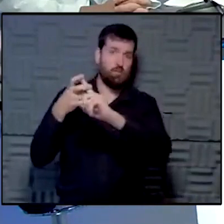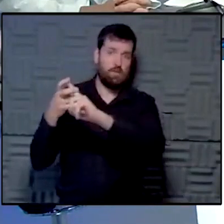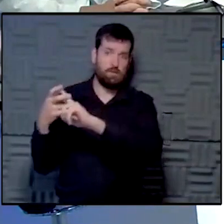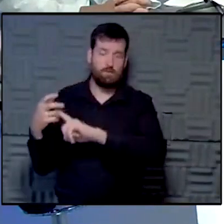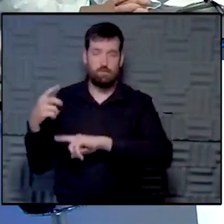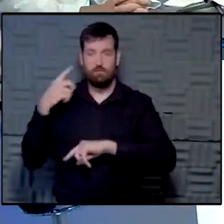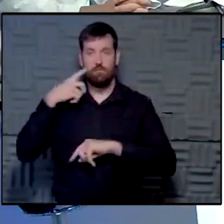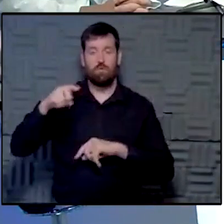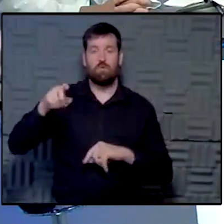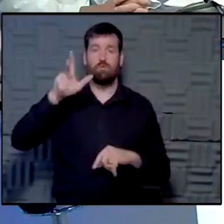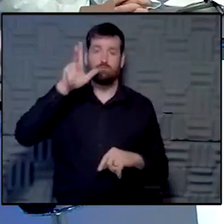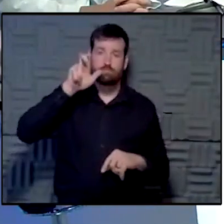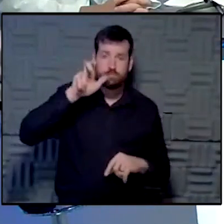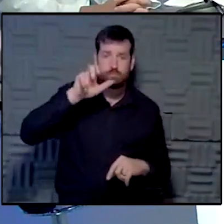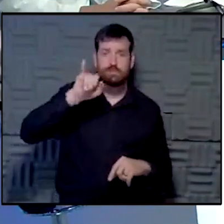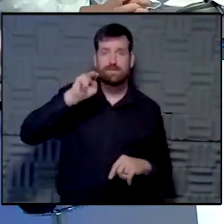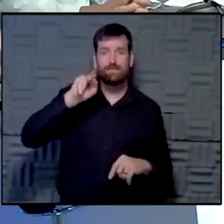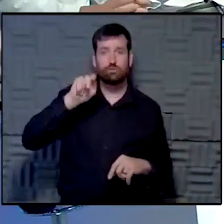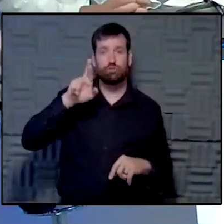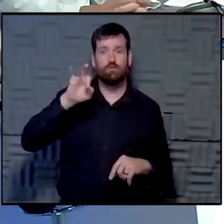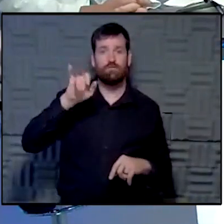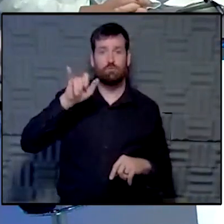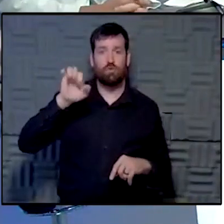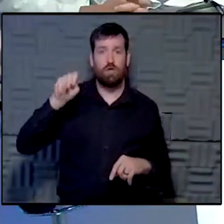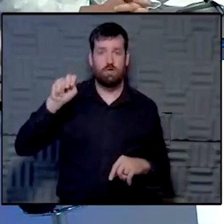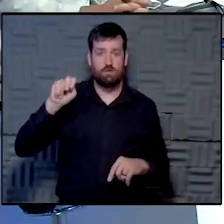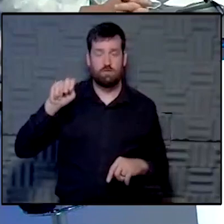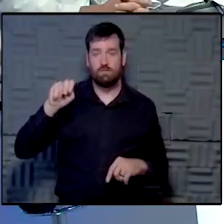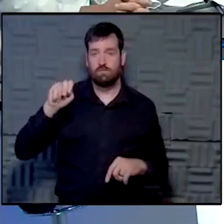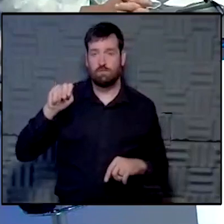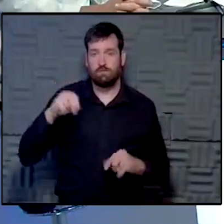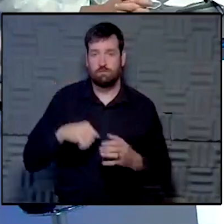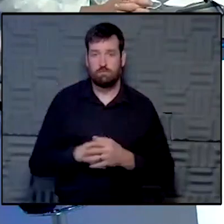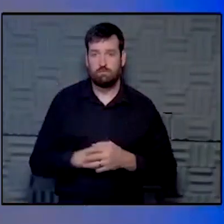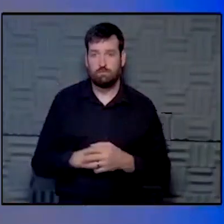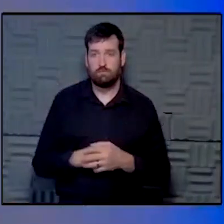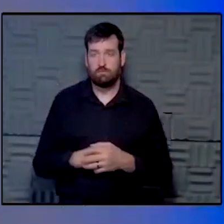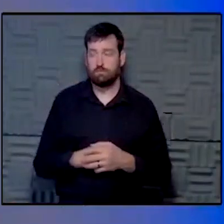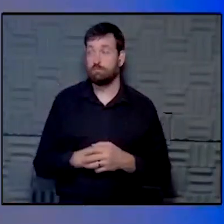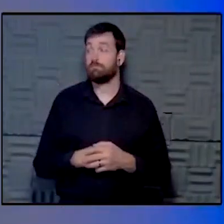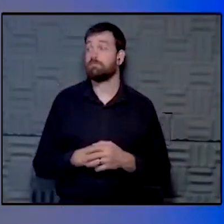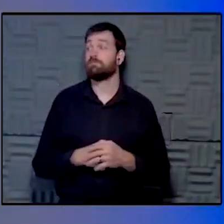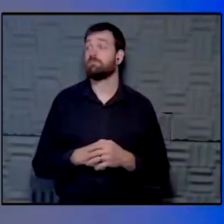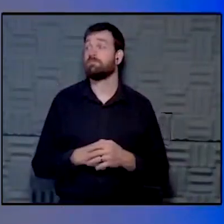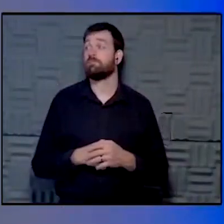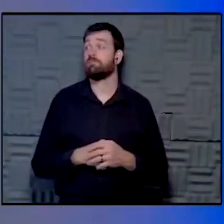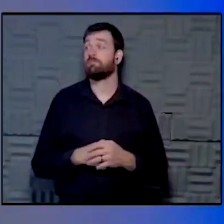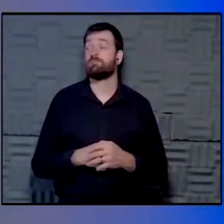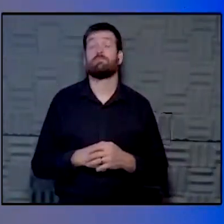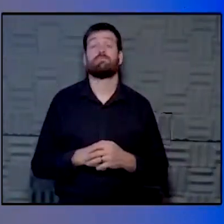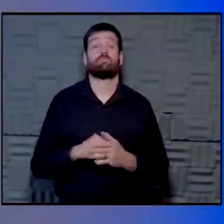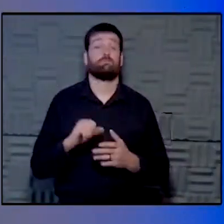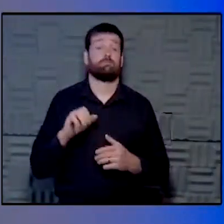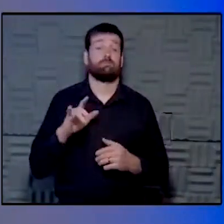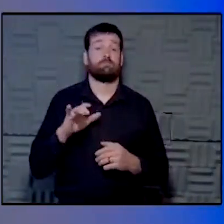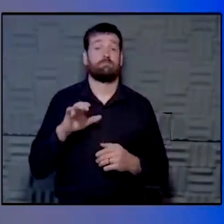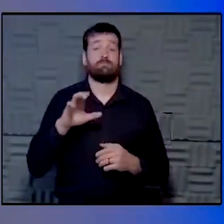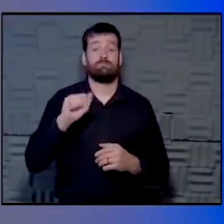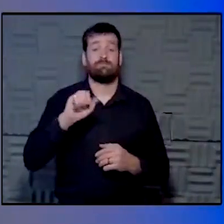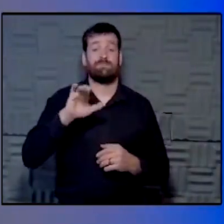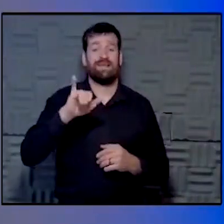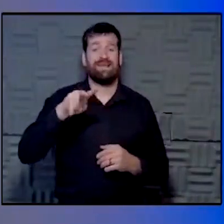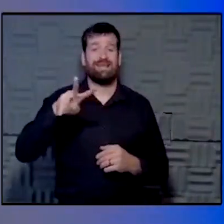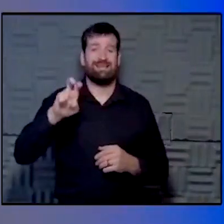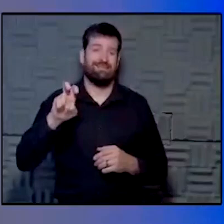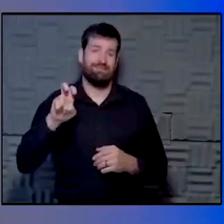the inhaled interferon arm of Active 2? All right. Yeah, so the Active